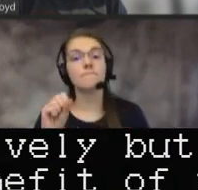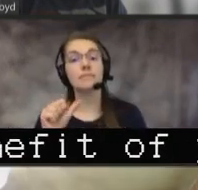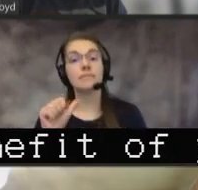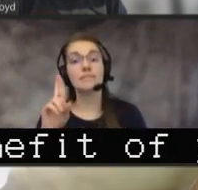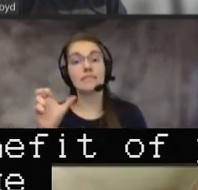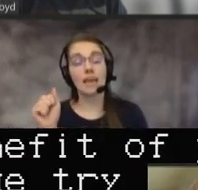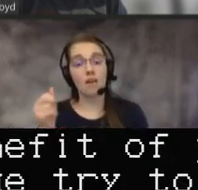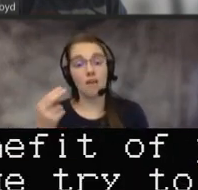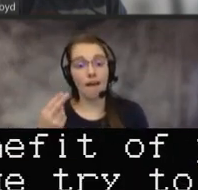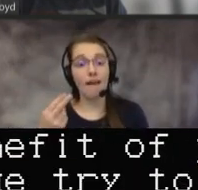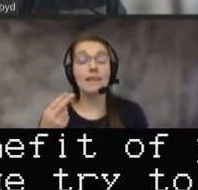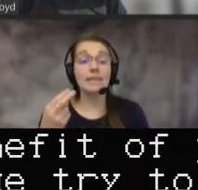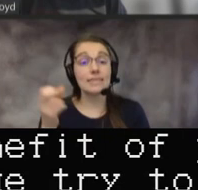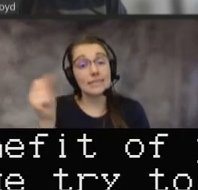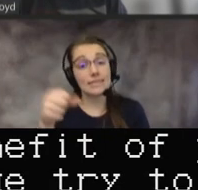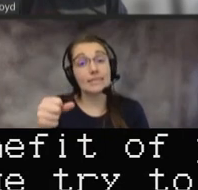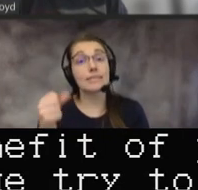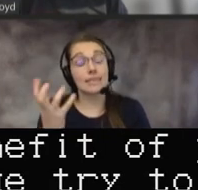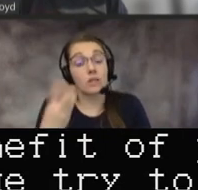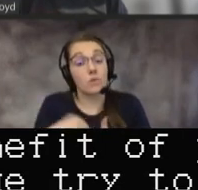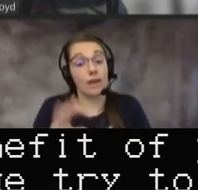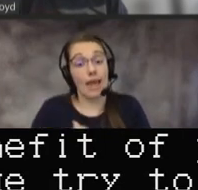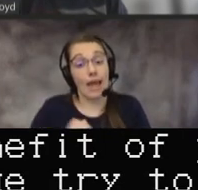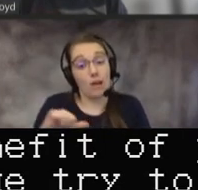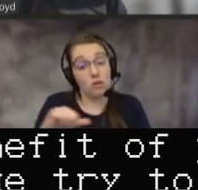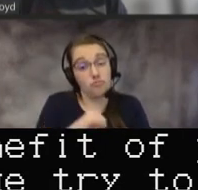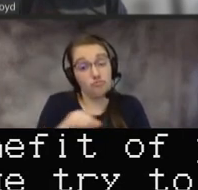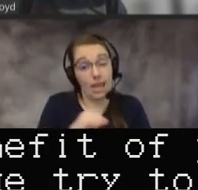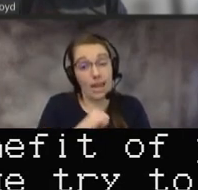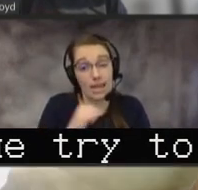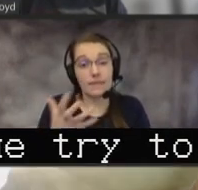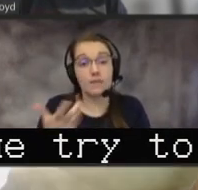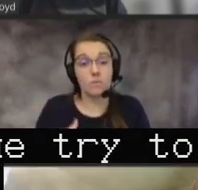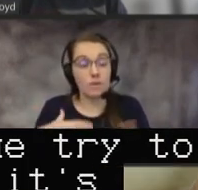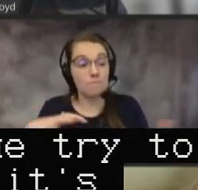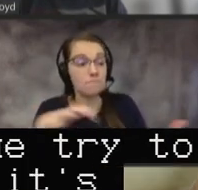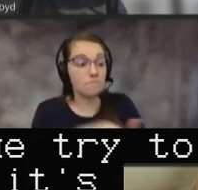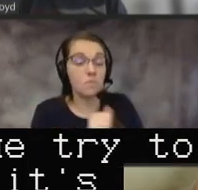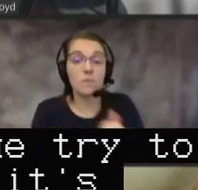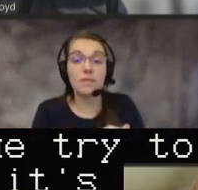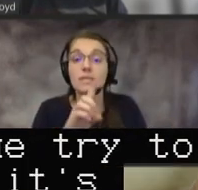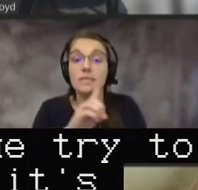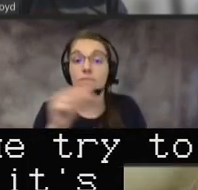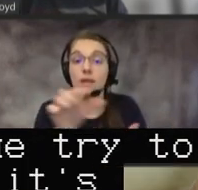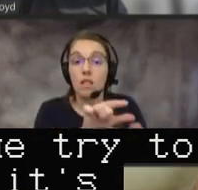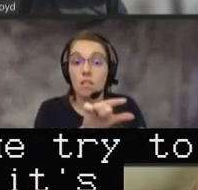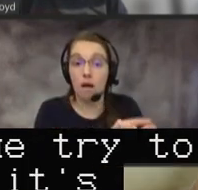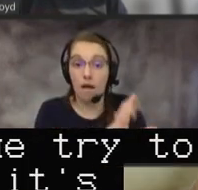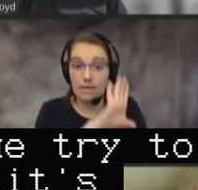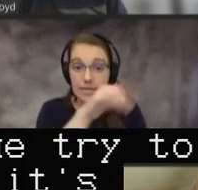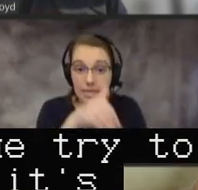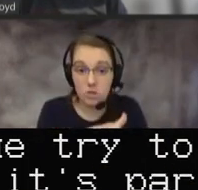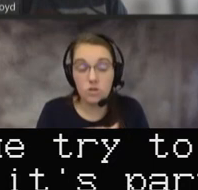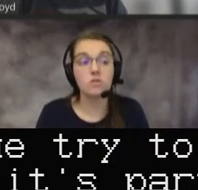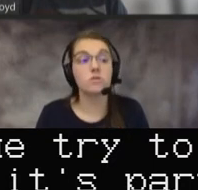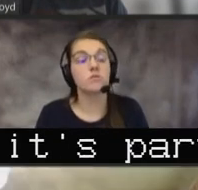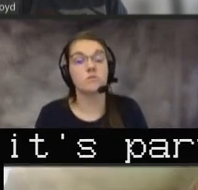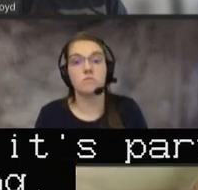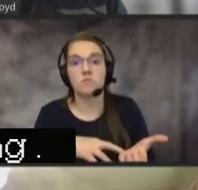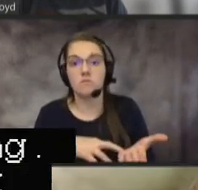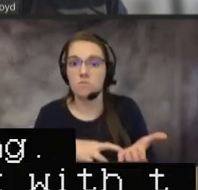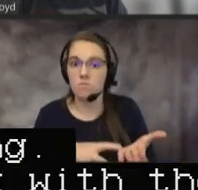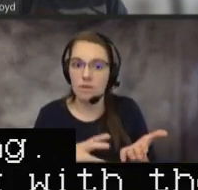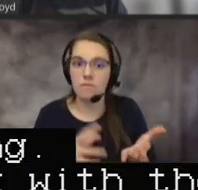It's part of our training. We work with the Disability Law Center to do extensive training for all of our